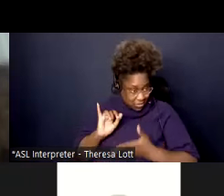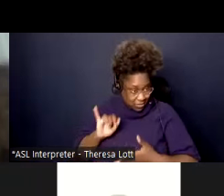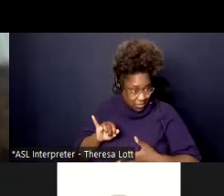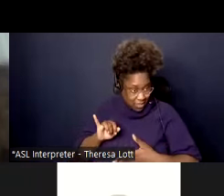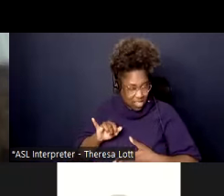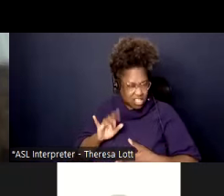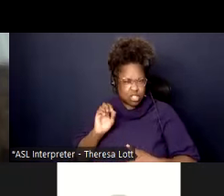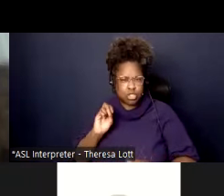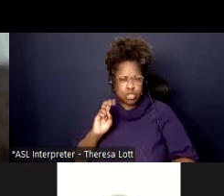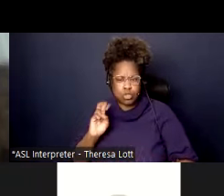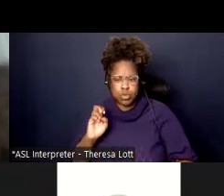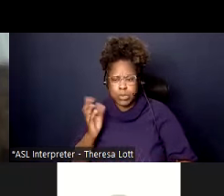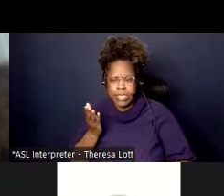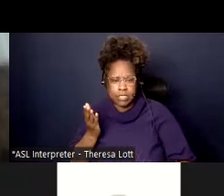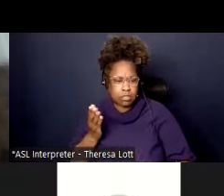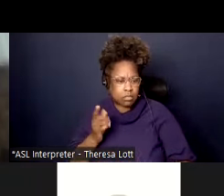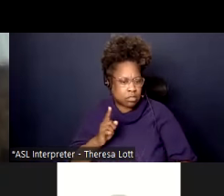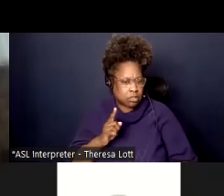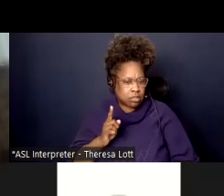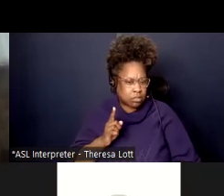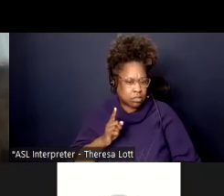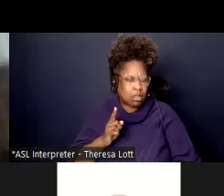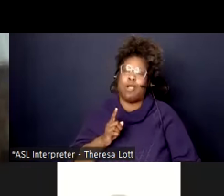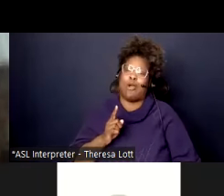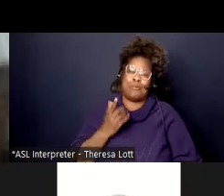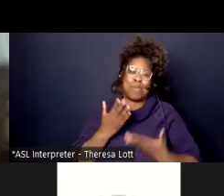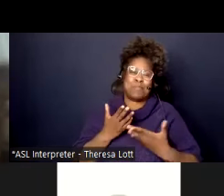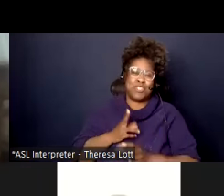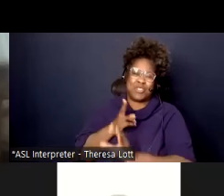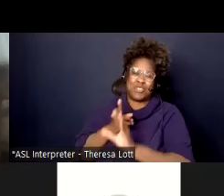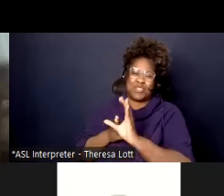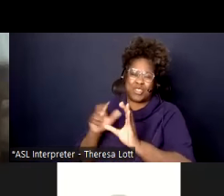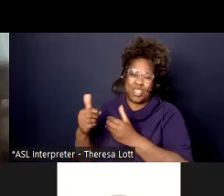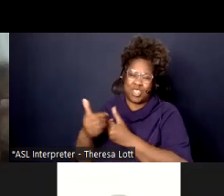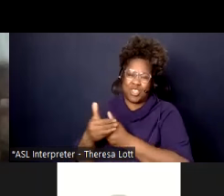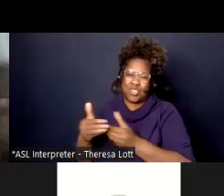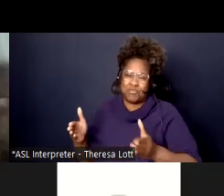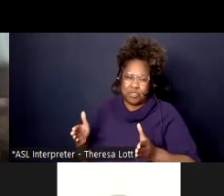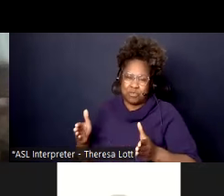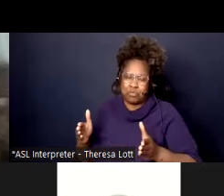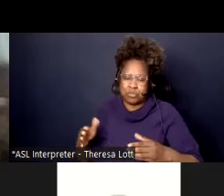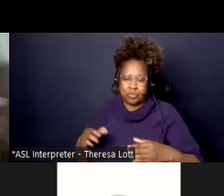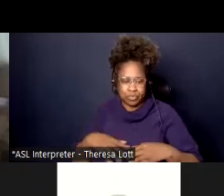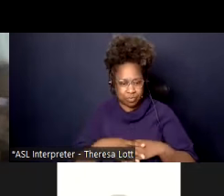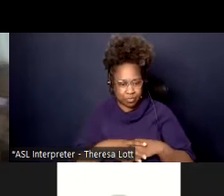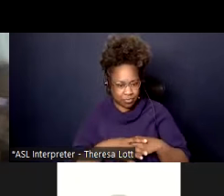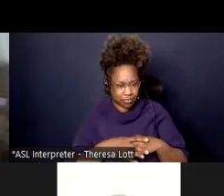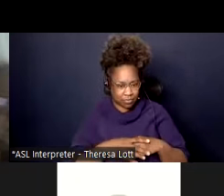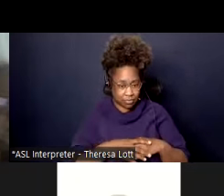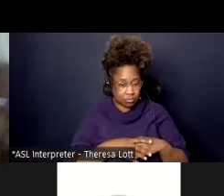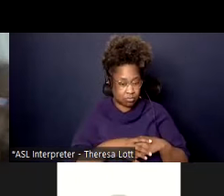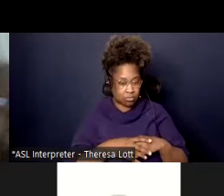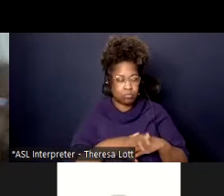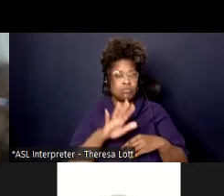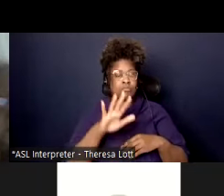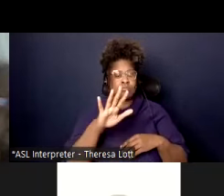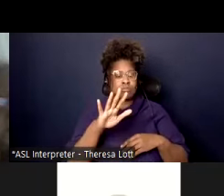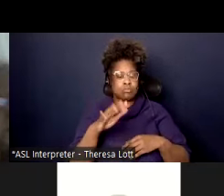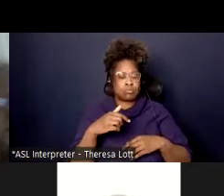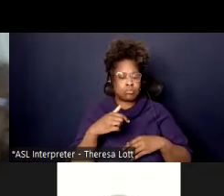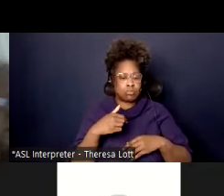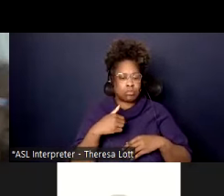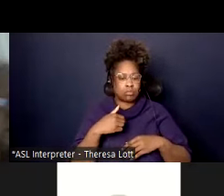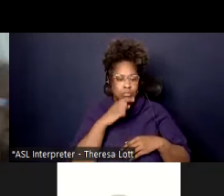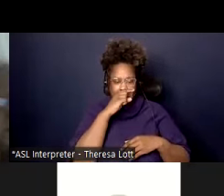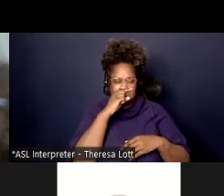Didn't I see Sue join? She might have joined the other room. Just I'm quick follow-up. Just to follow up on what's the sort